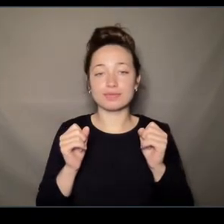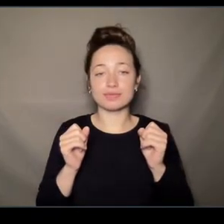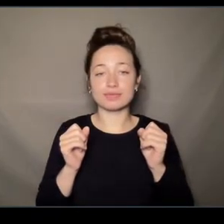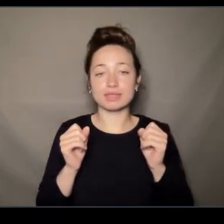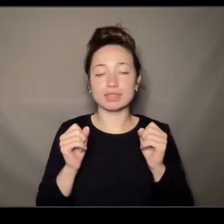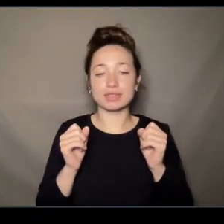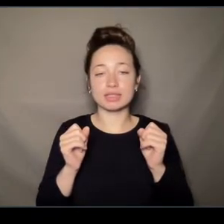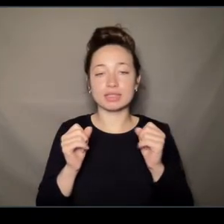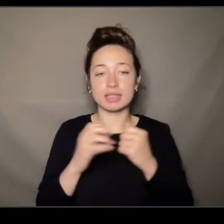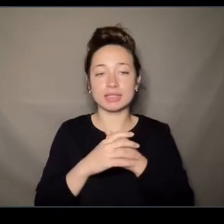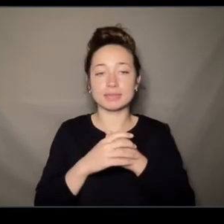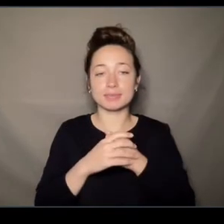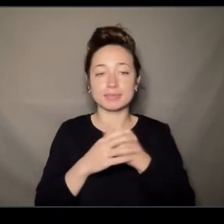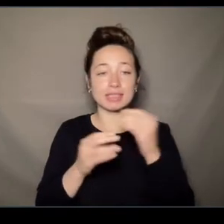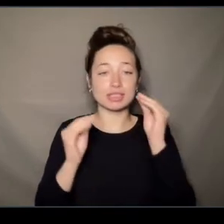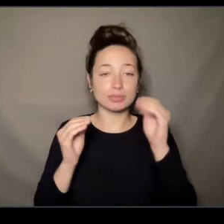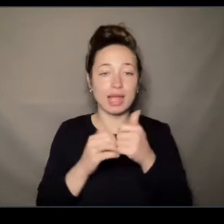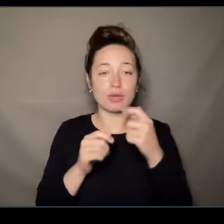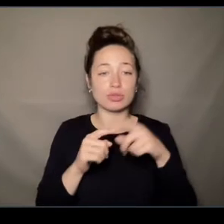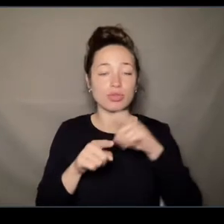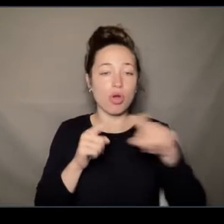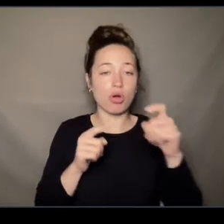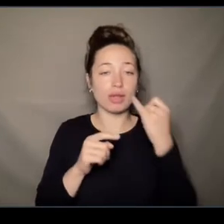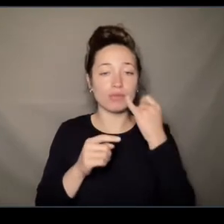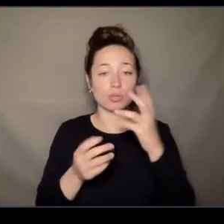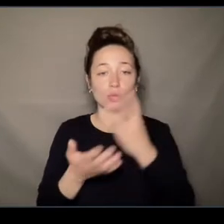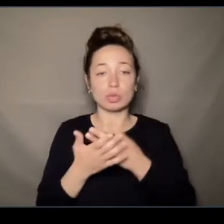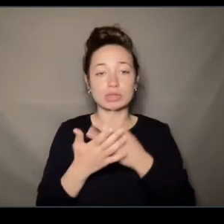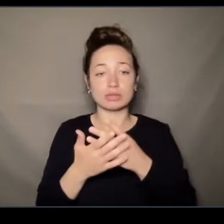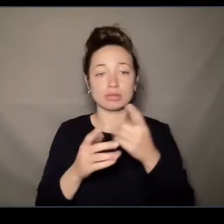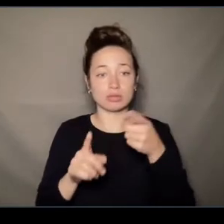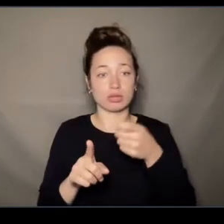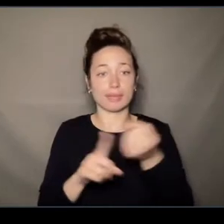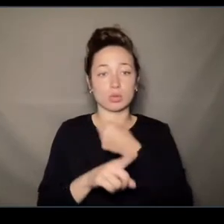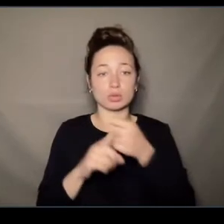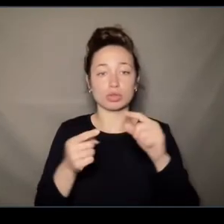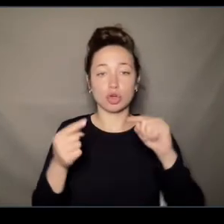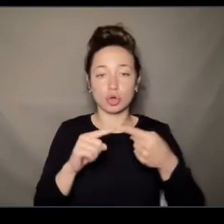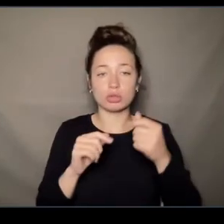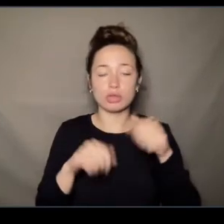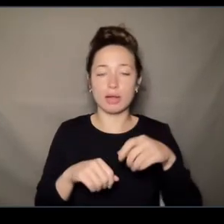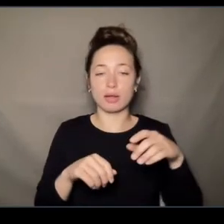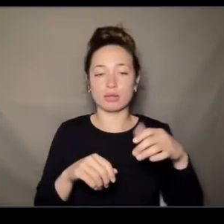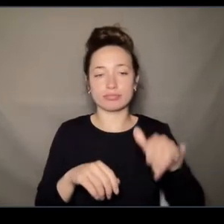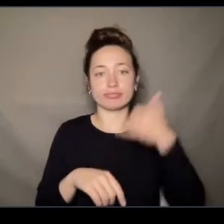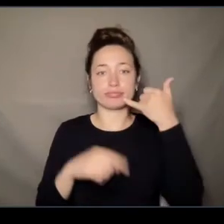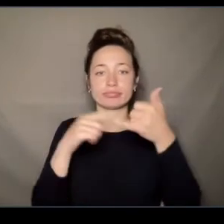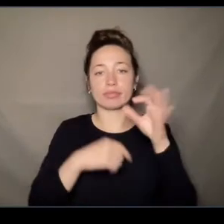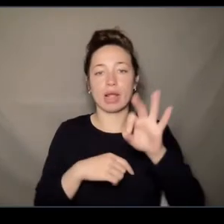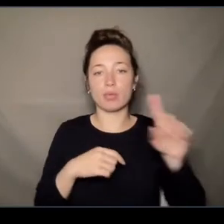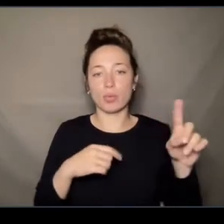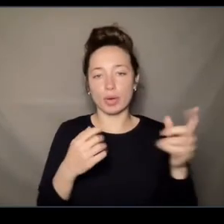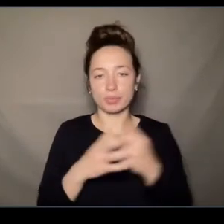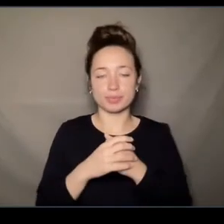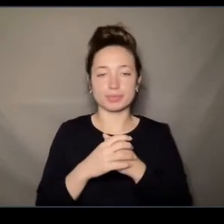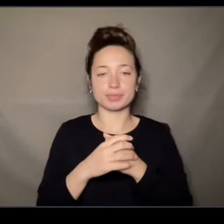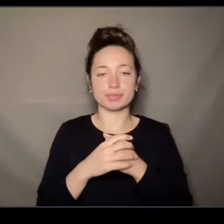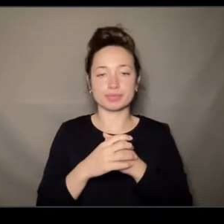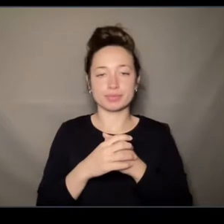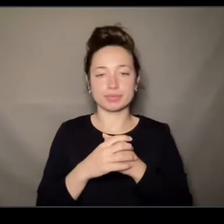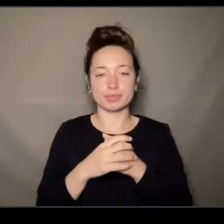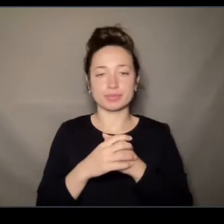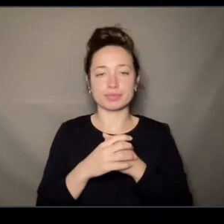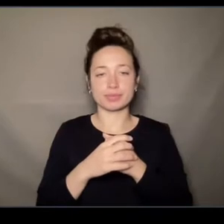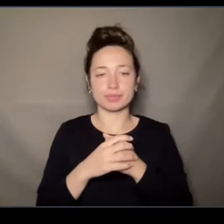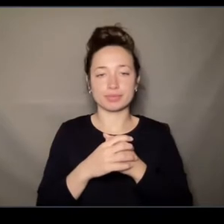they're safe, and teach them how to call 911 if they're witnessing you being abused and hurt, that they